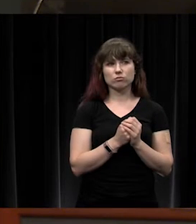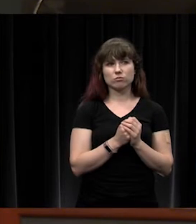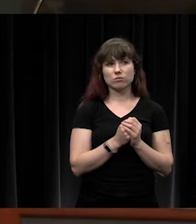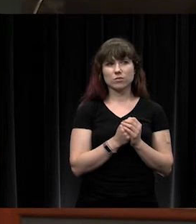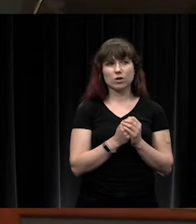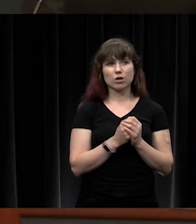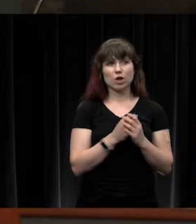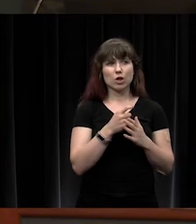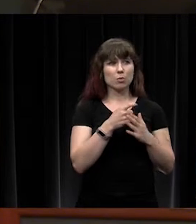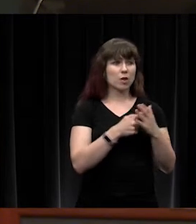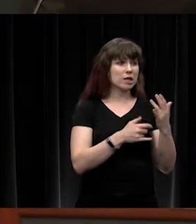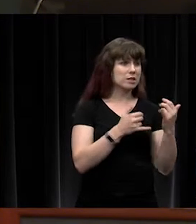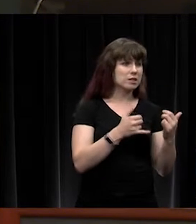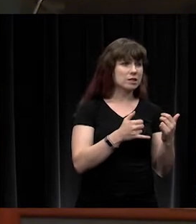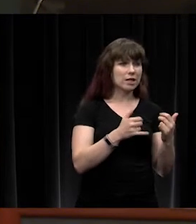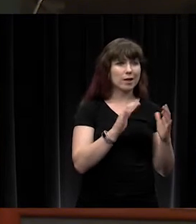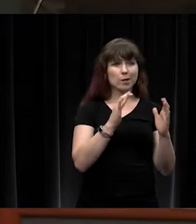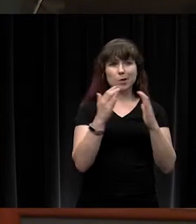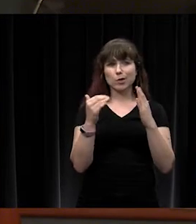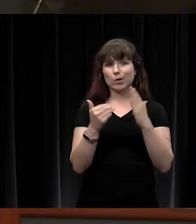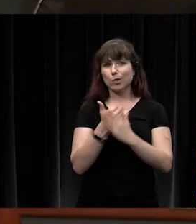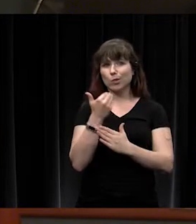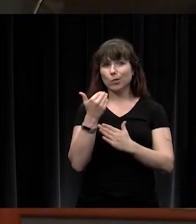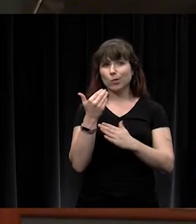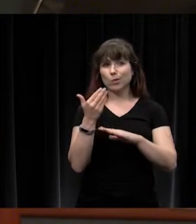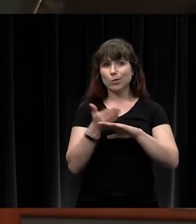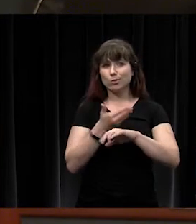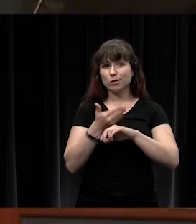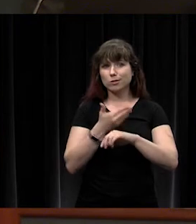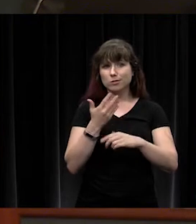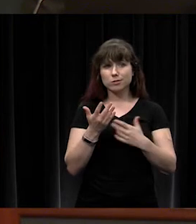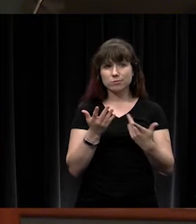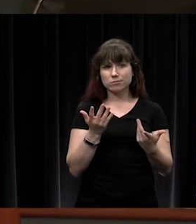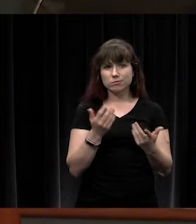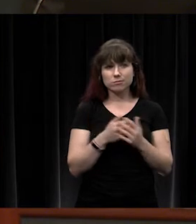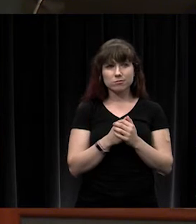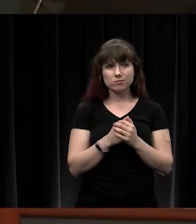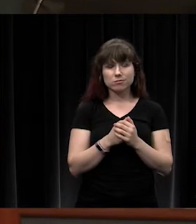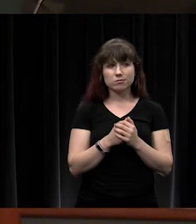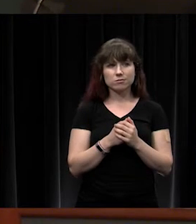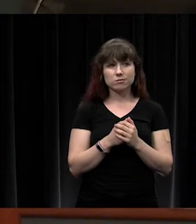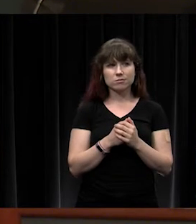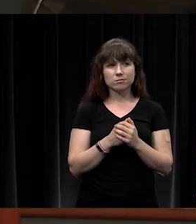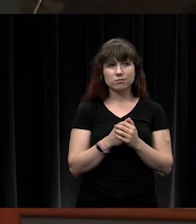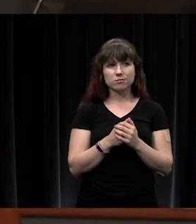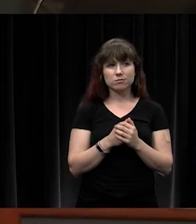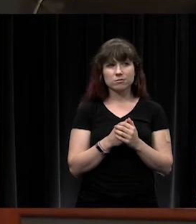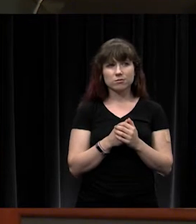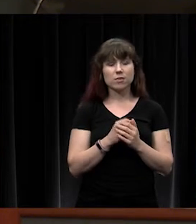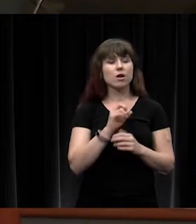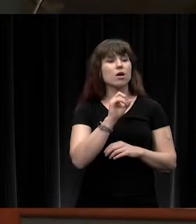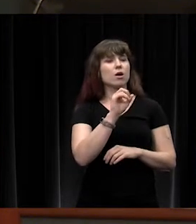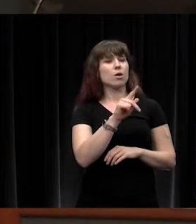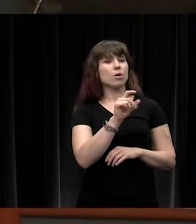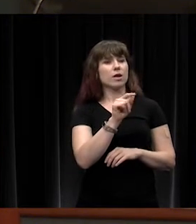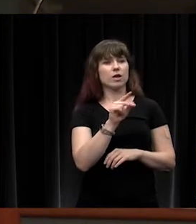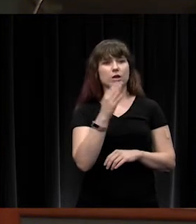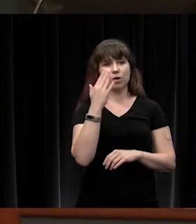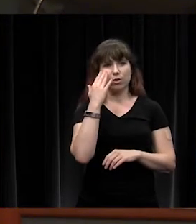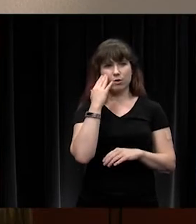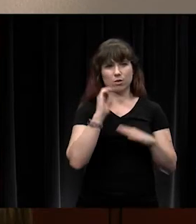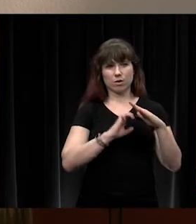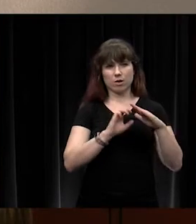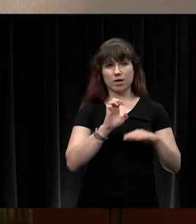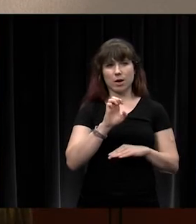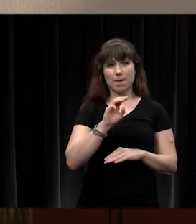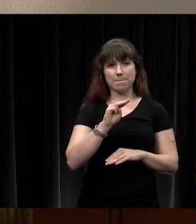prices today versus new construction. Sure. And what it would take to renovate this property. Let me kind of stair step that a little bit. Millbrook Elementary costs us